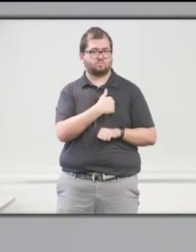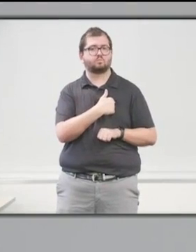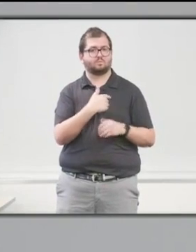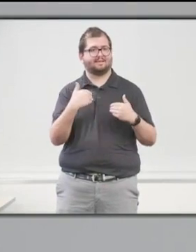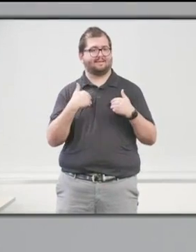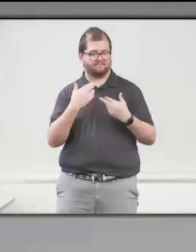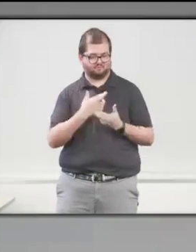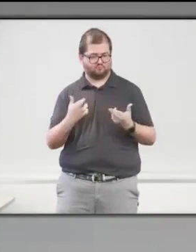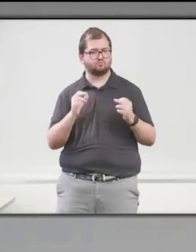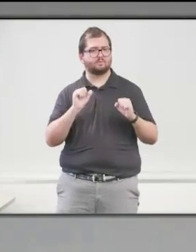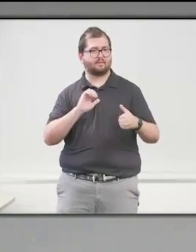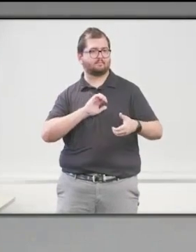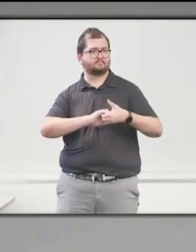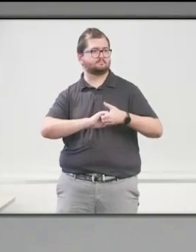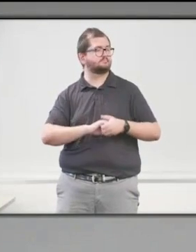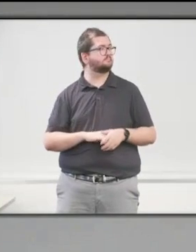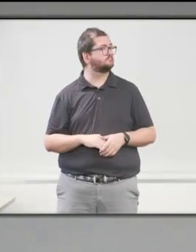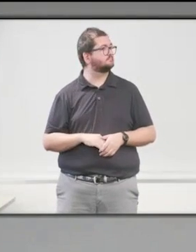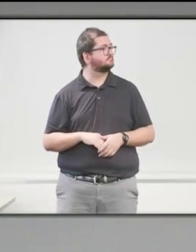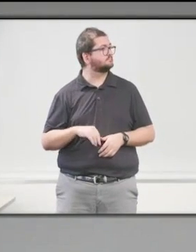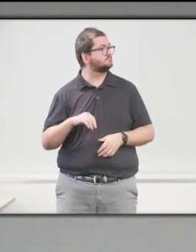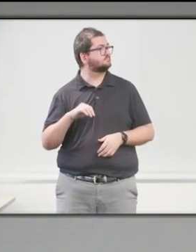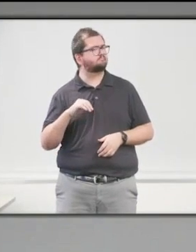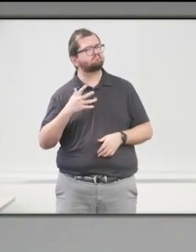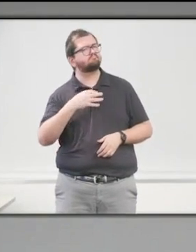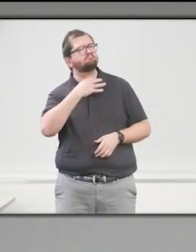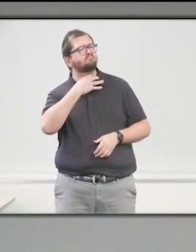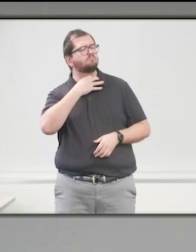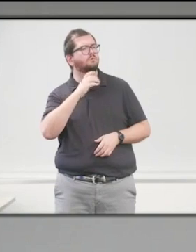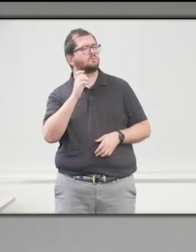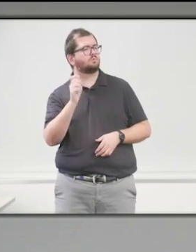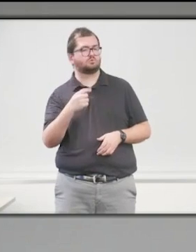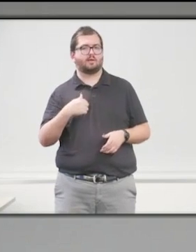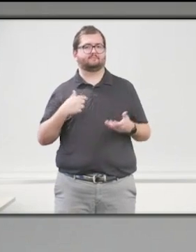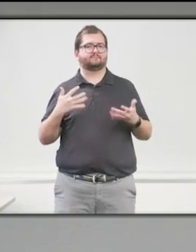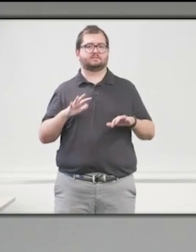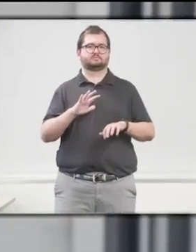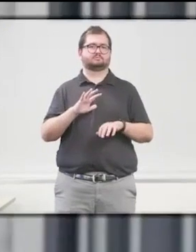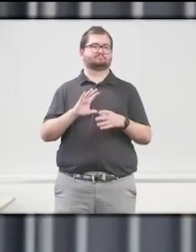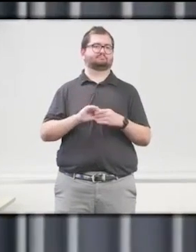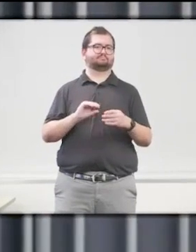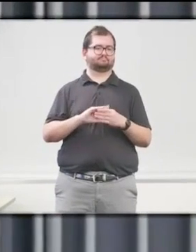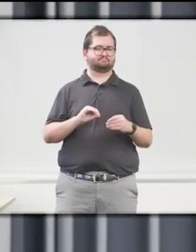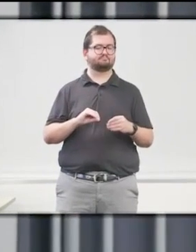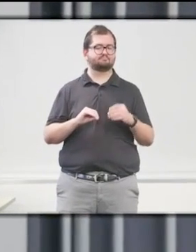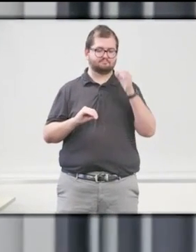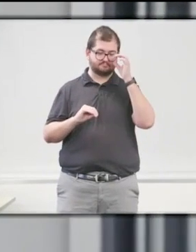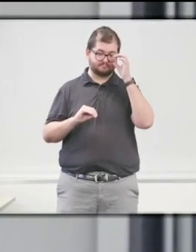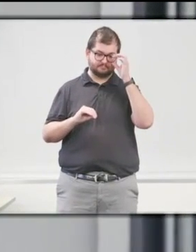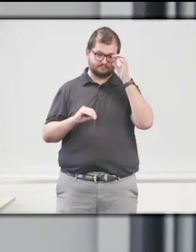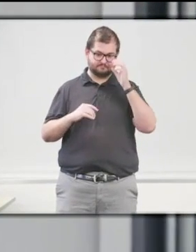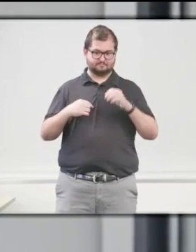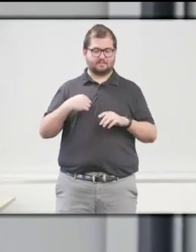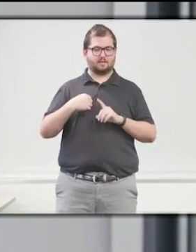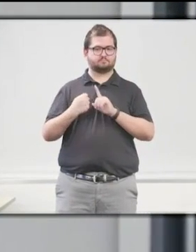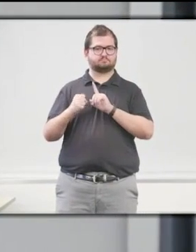you. Forrest, let me ask you a question. I've already established by my remarks that I was affected by the